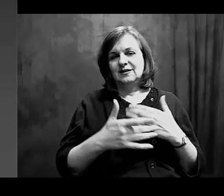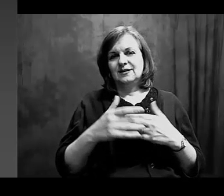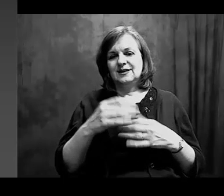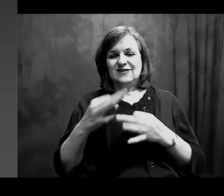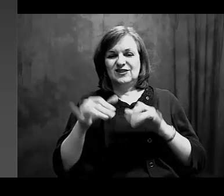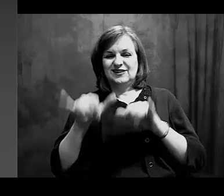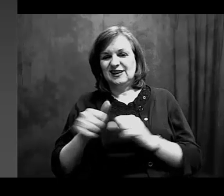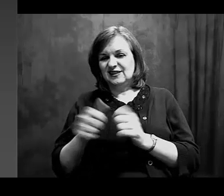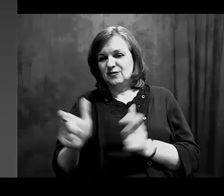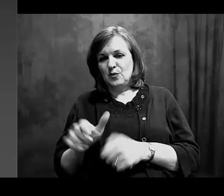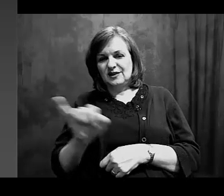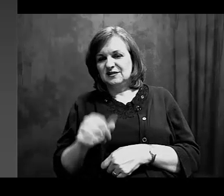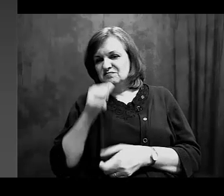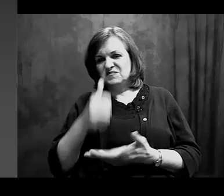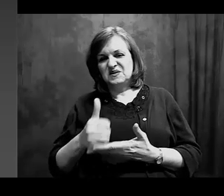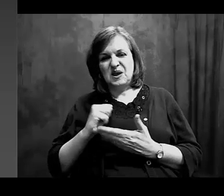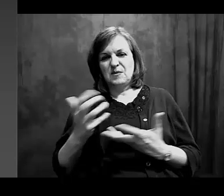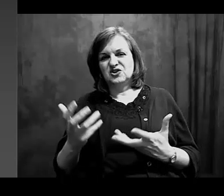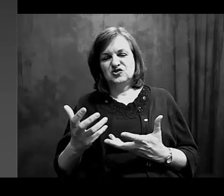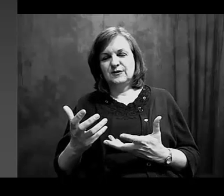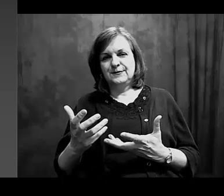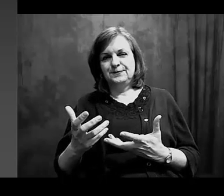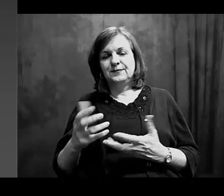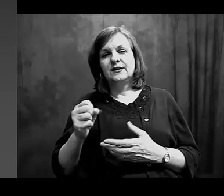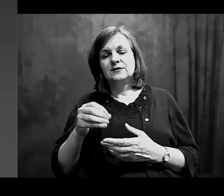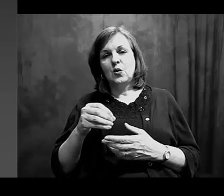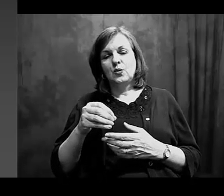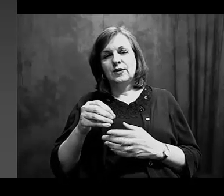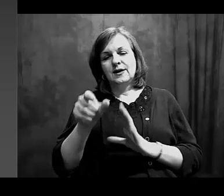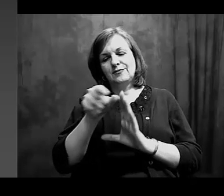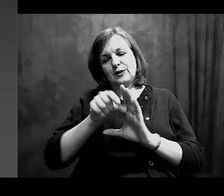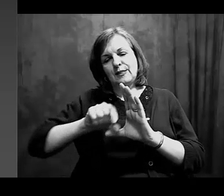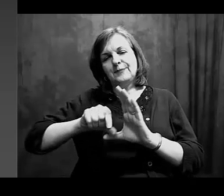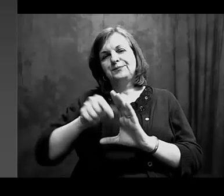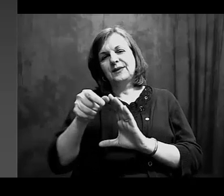Most of what you are taking up from your small intestine is because of diffusion.